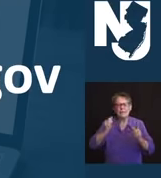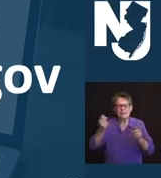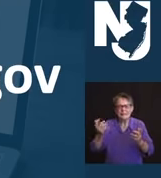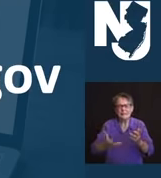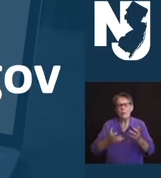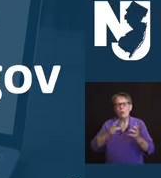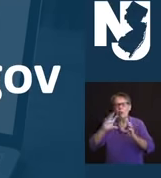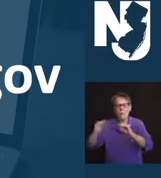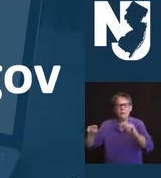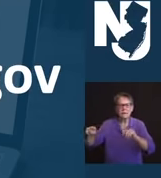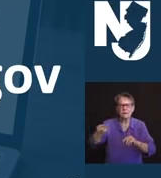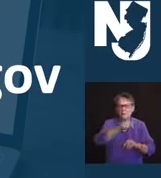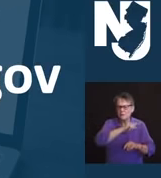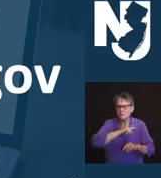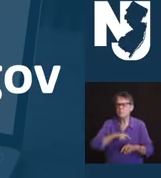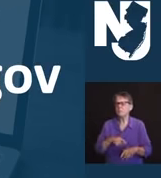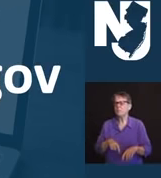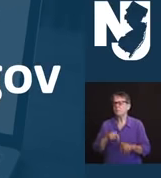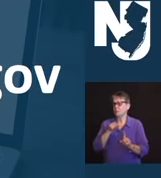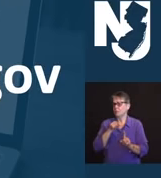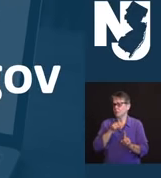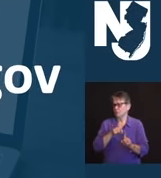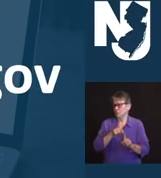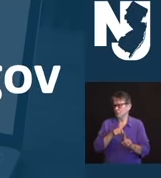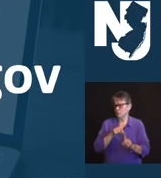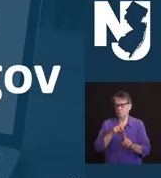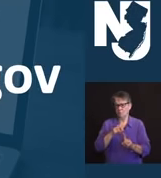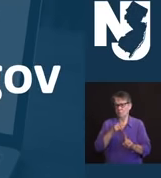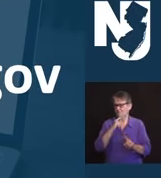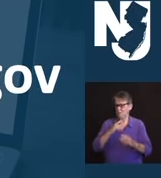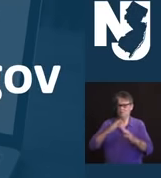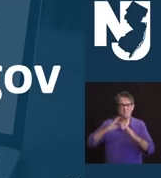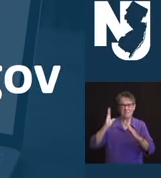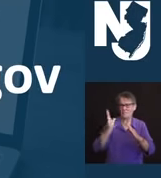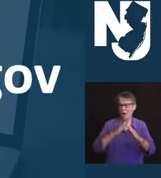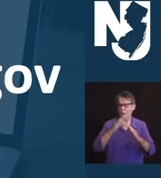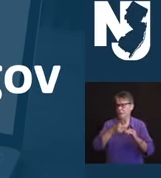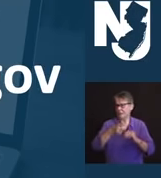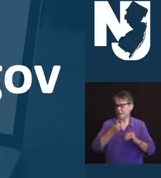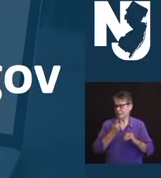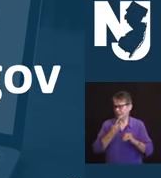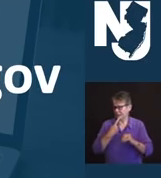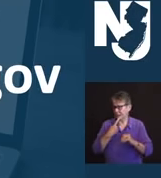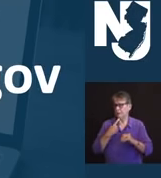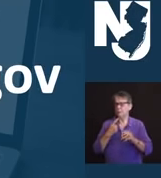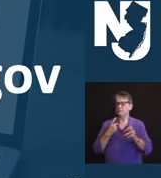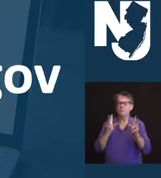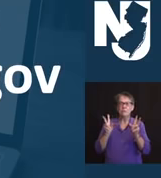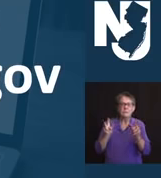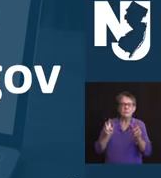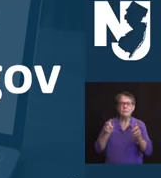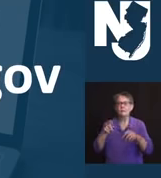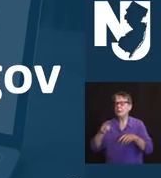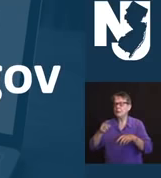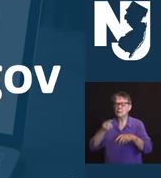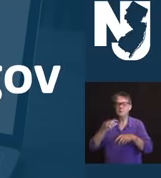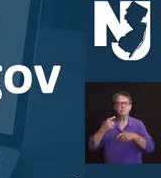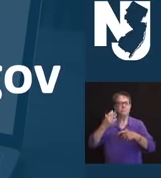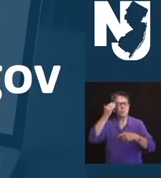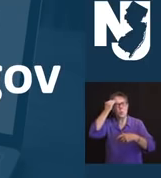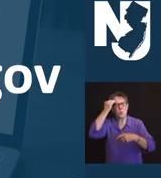gaming regulator globally for nothing, and I mean that. People tell us that from all over the world, that our Division of Gaming Enforcement